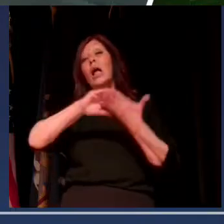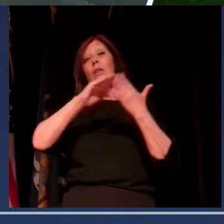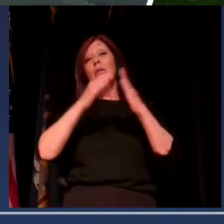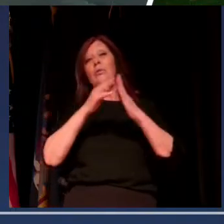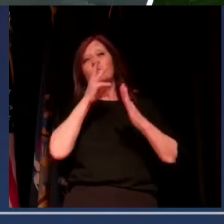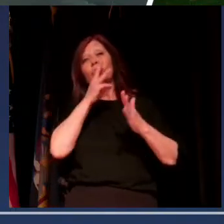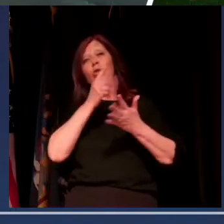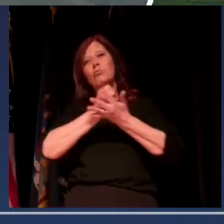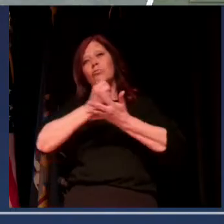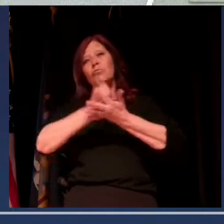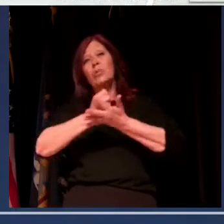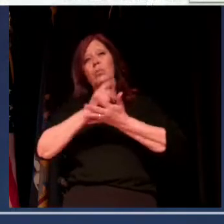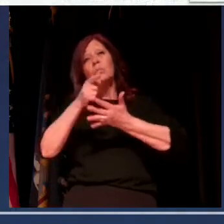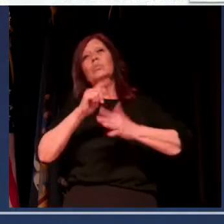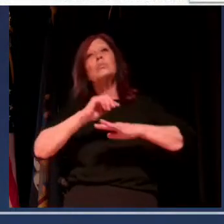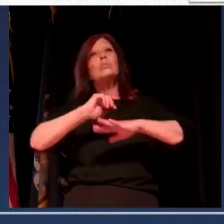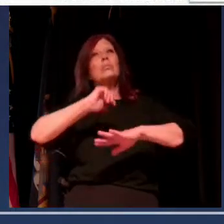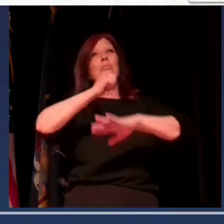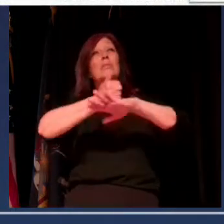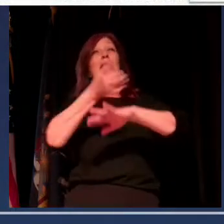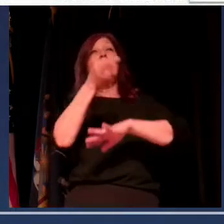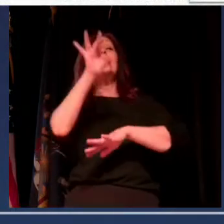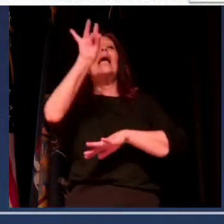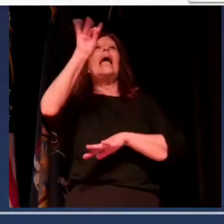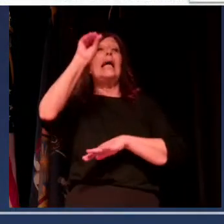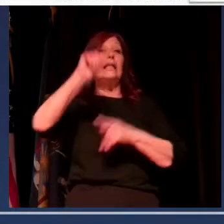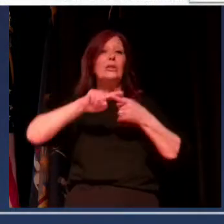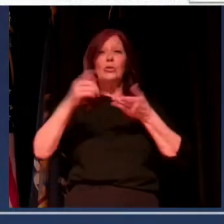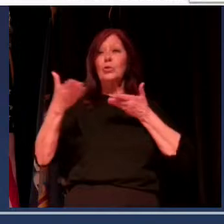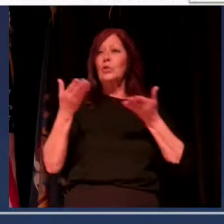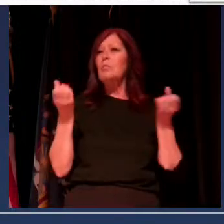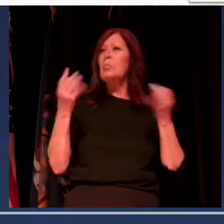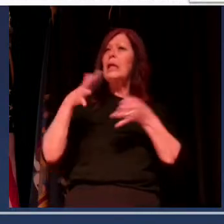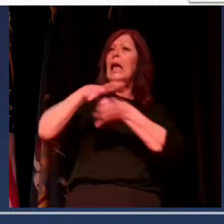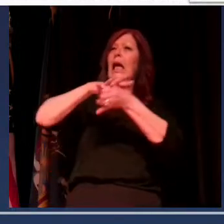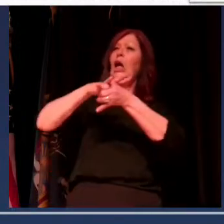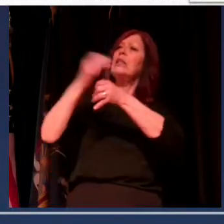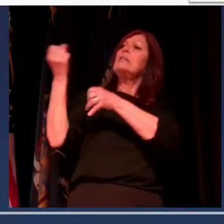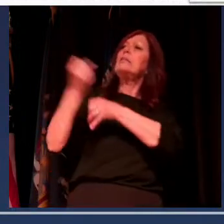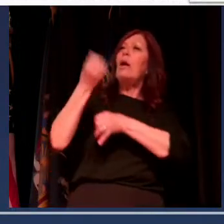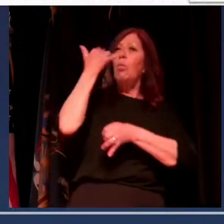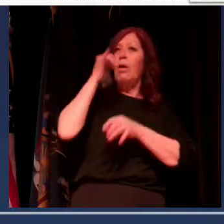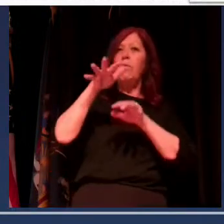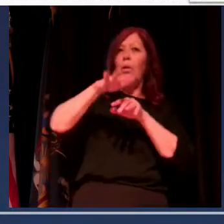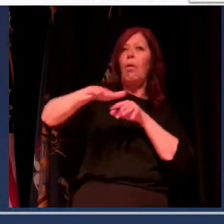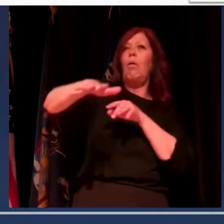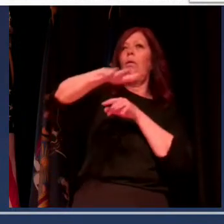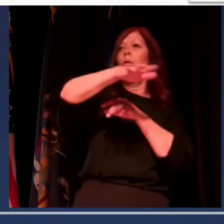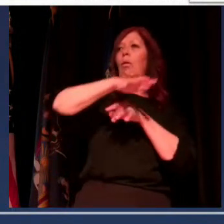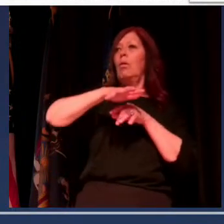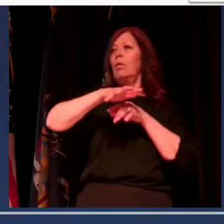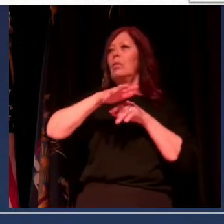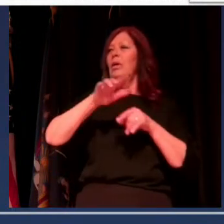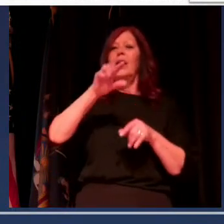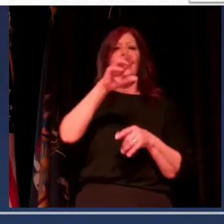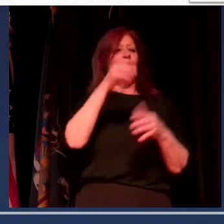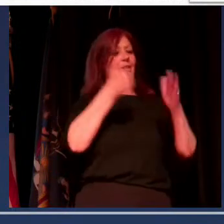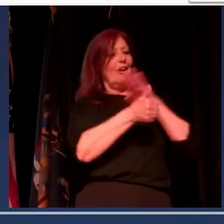Facility went online in 1980 to serve numerous areas south of Buffalo. There's County Executive Ed